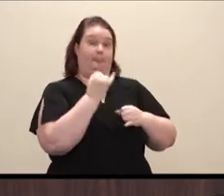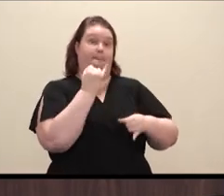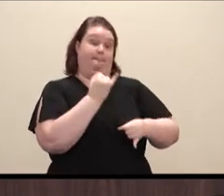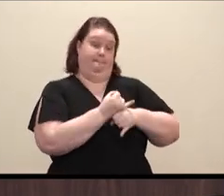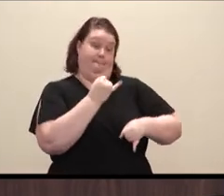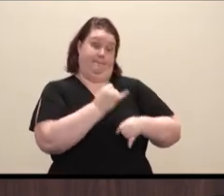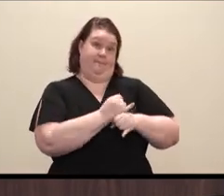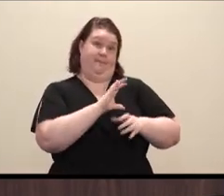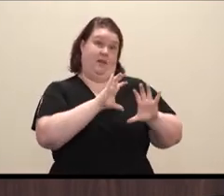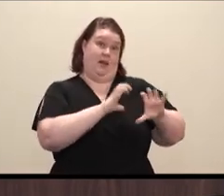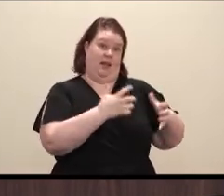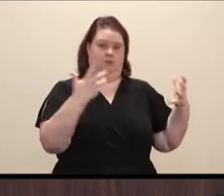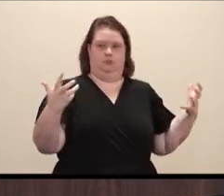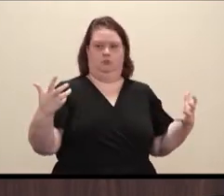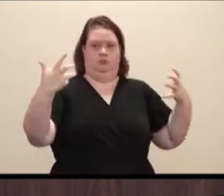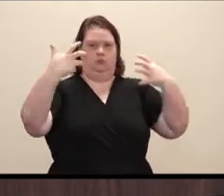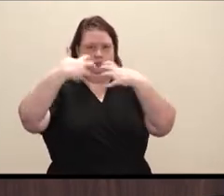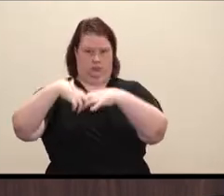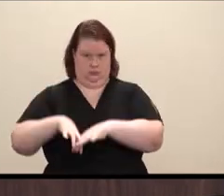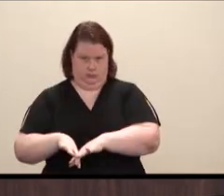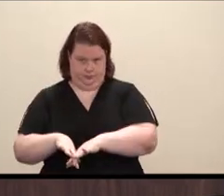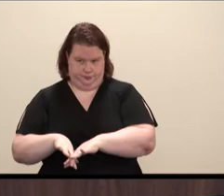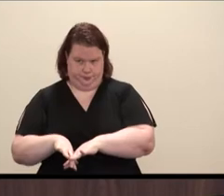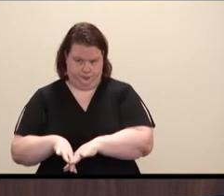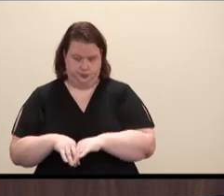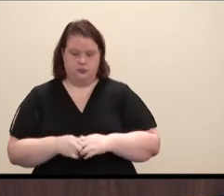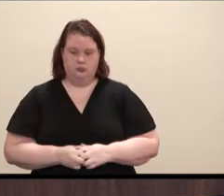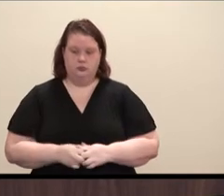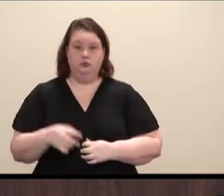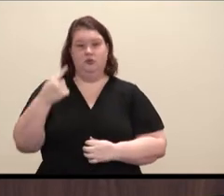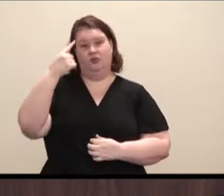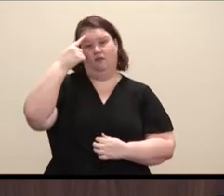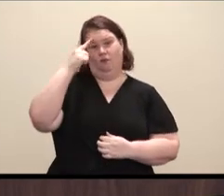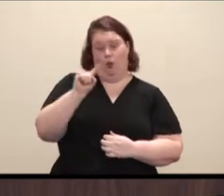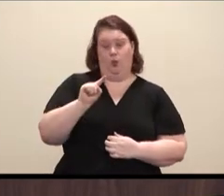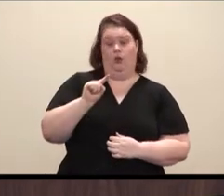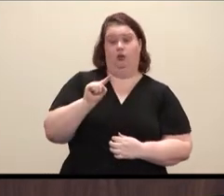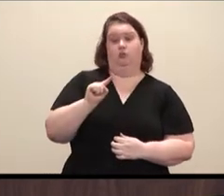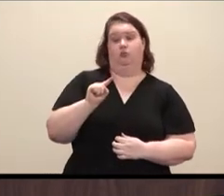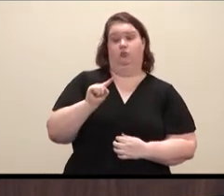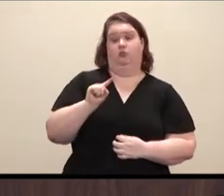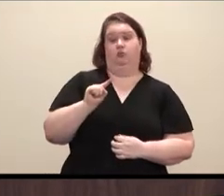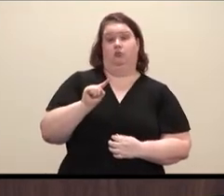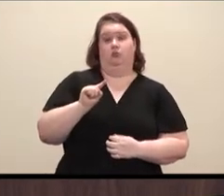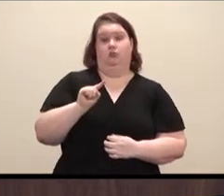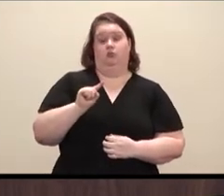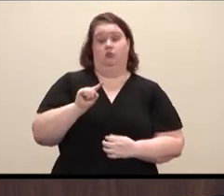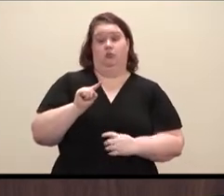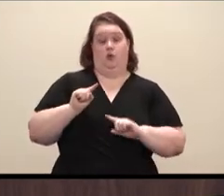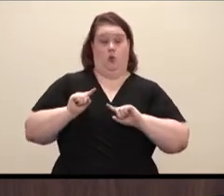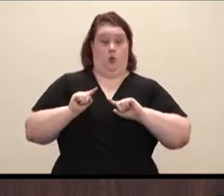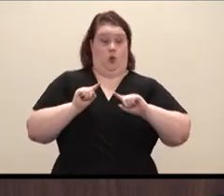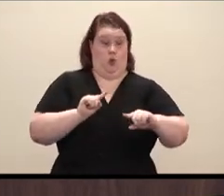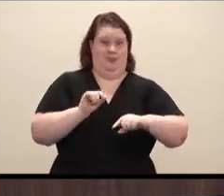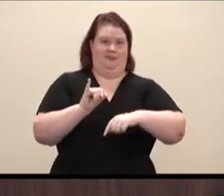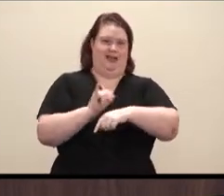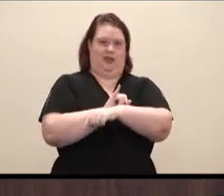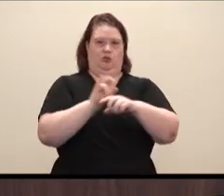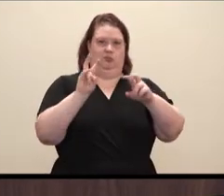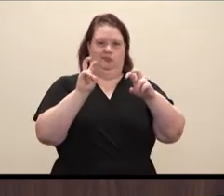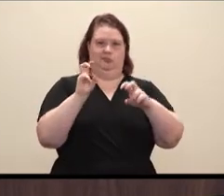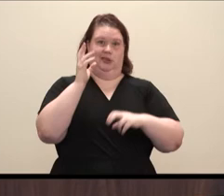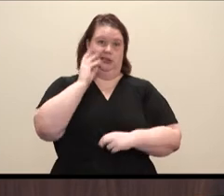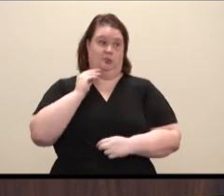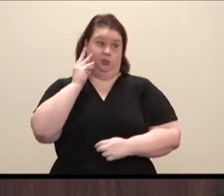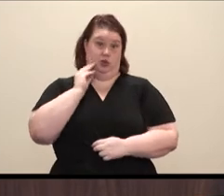campus-based courses are in line so that when we do our practicum experiences that that verbiage between what they're learning at MCC